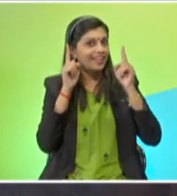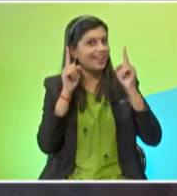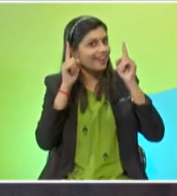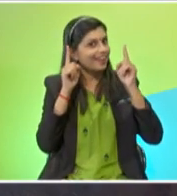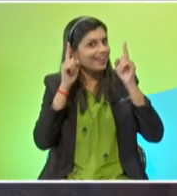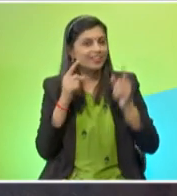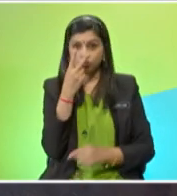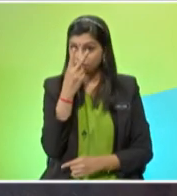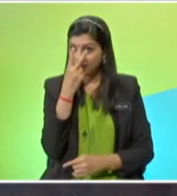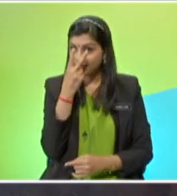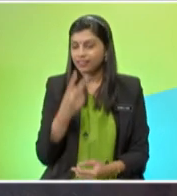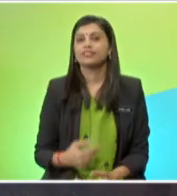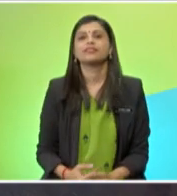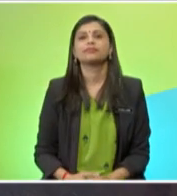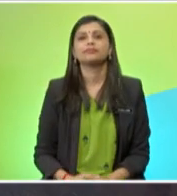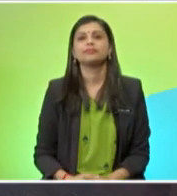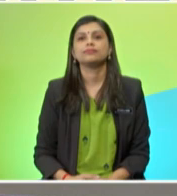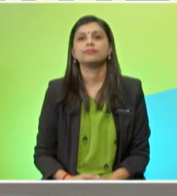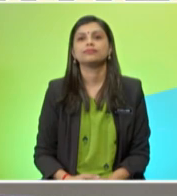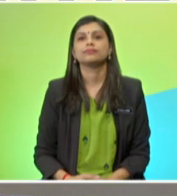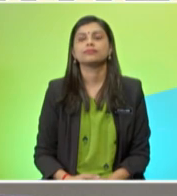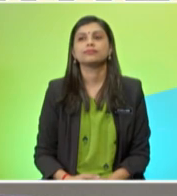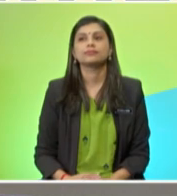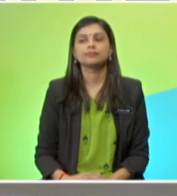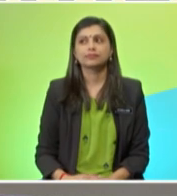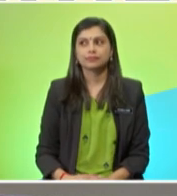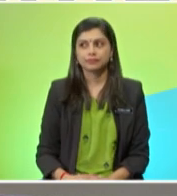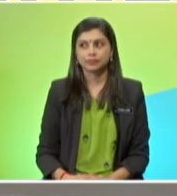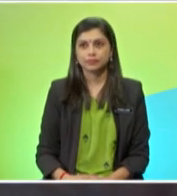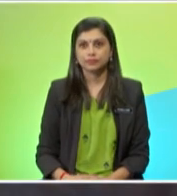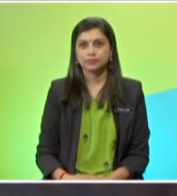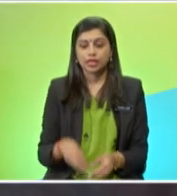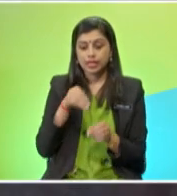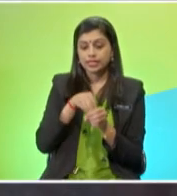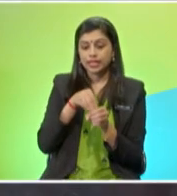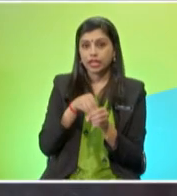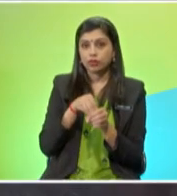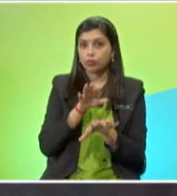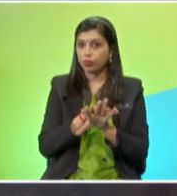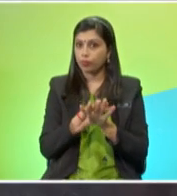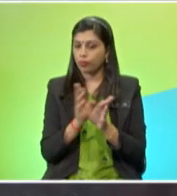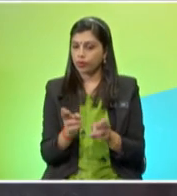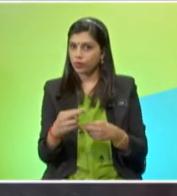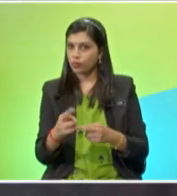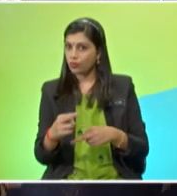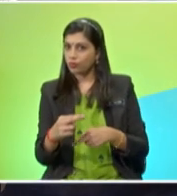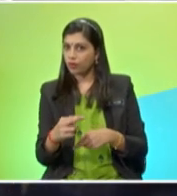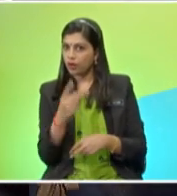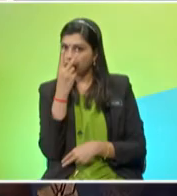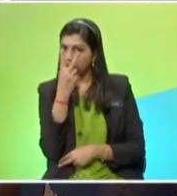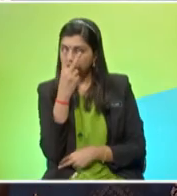here, okay, this is a doodle house where it got a few rooms in it. Okay, let's see what